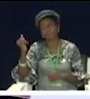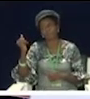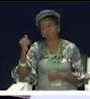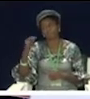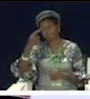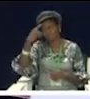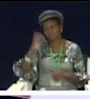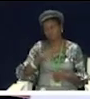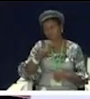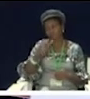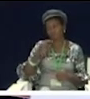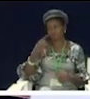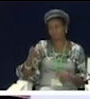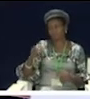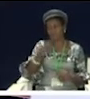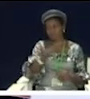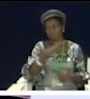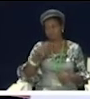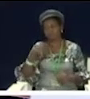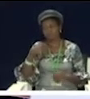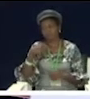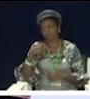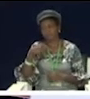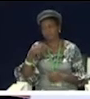Because I would not have told you.